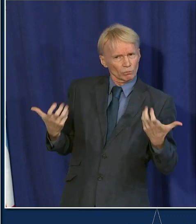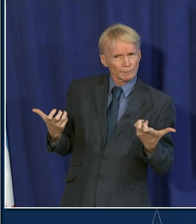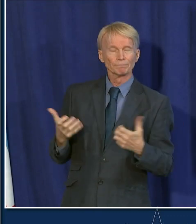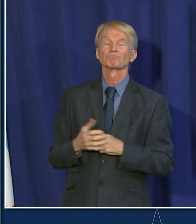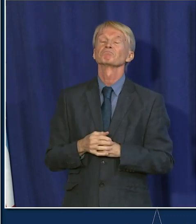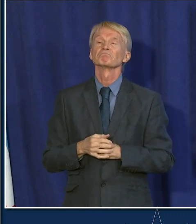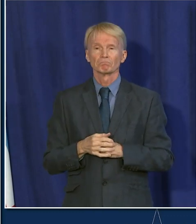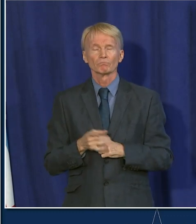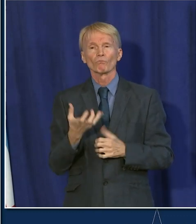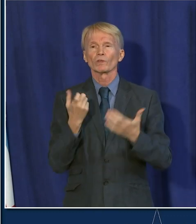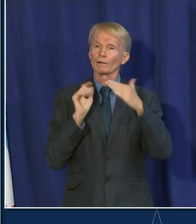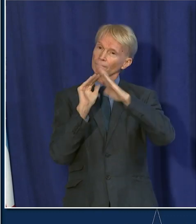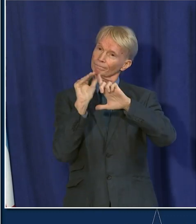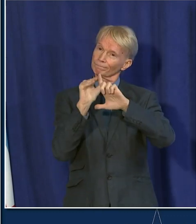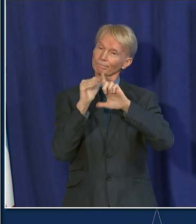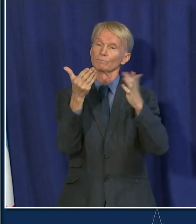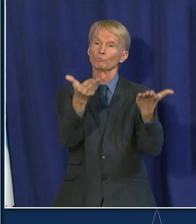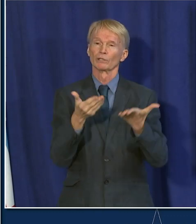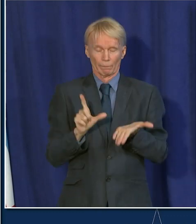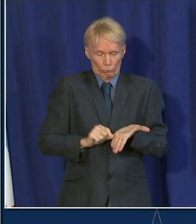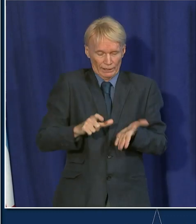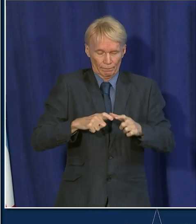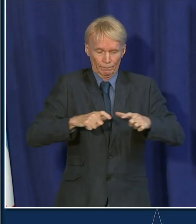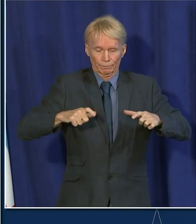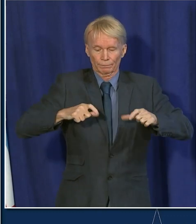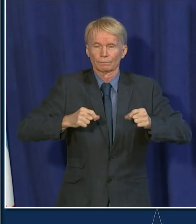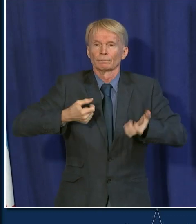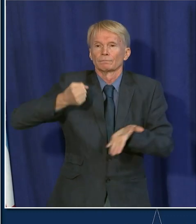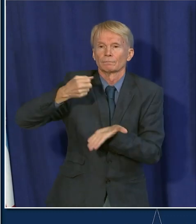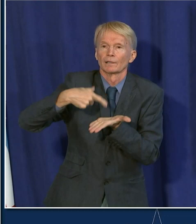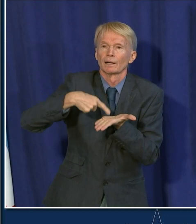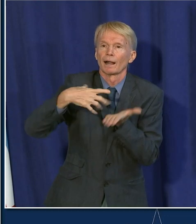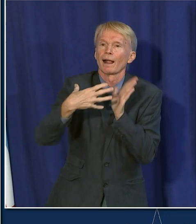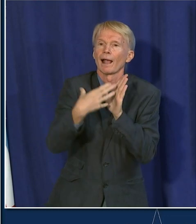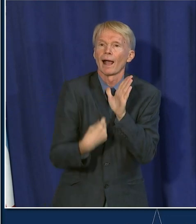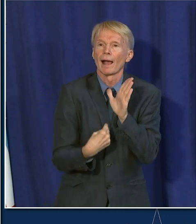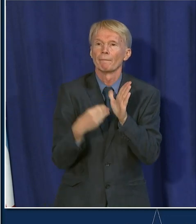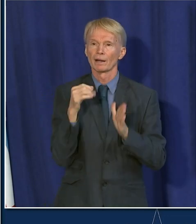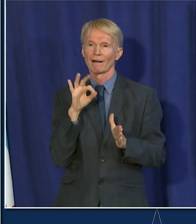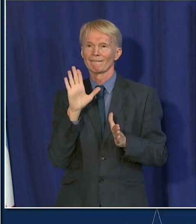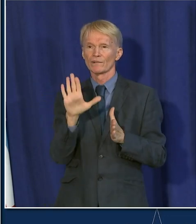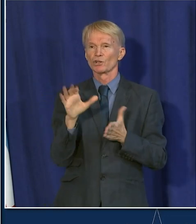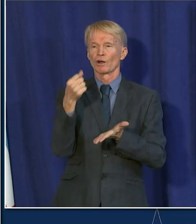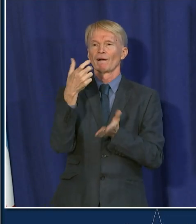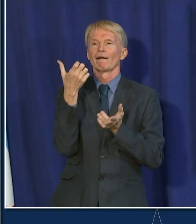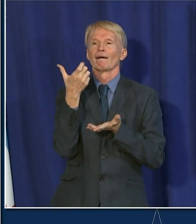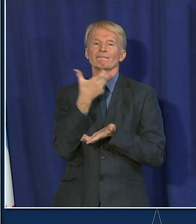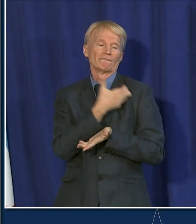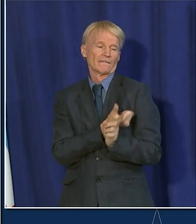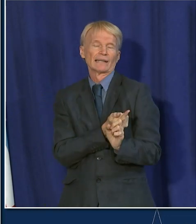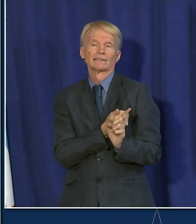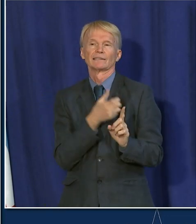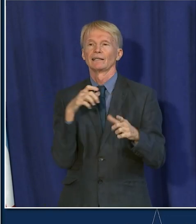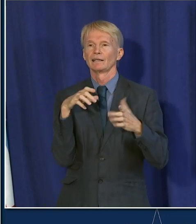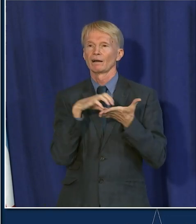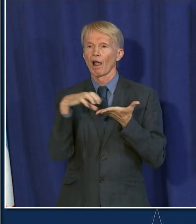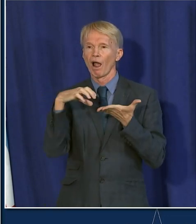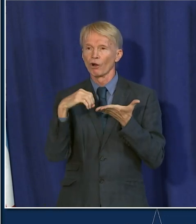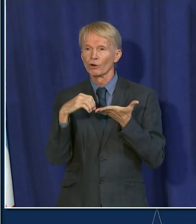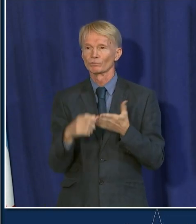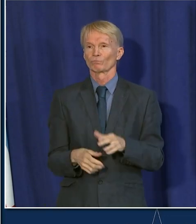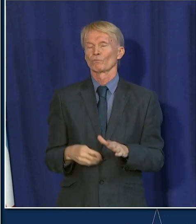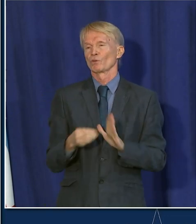remind people to enter, you must bring a printed copy of your vaccine card, vaccine record, or a negative COVID test taken